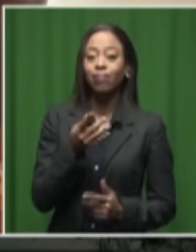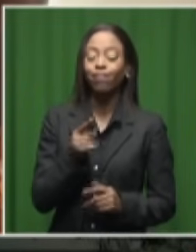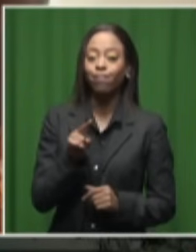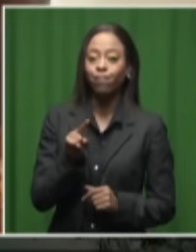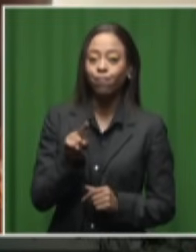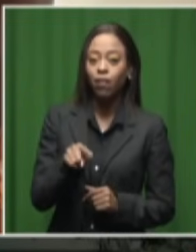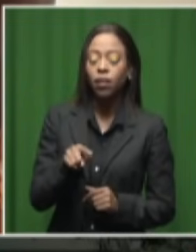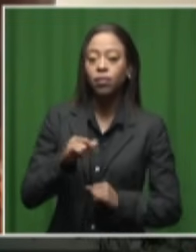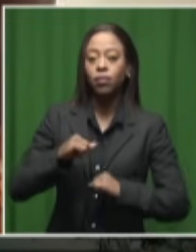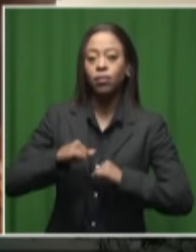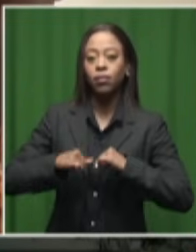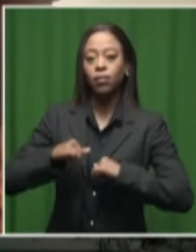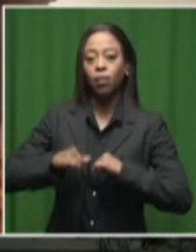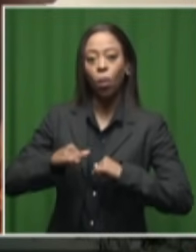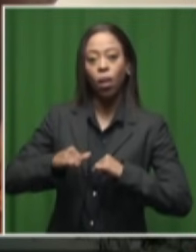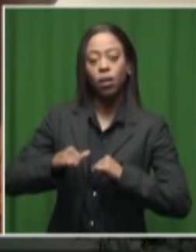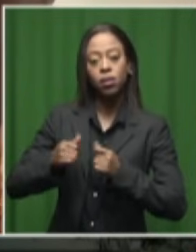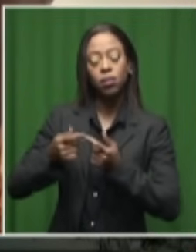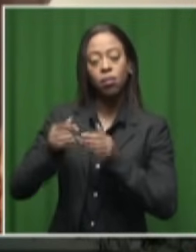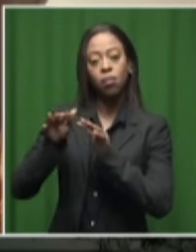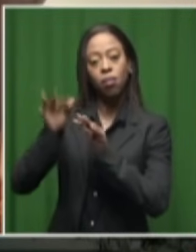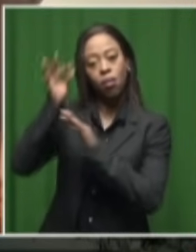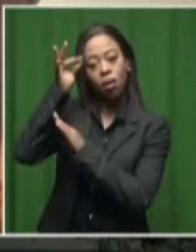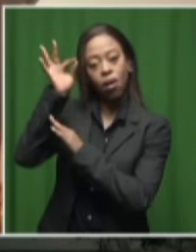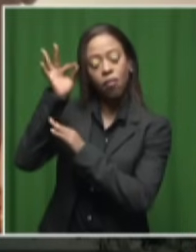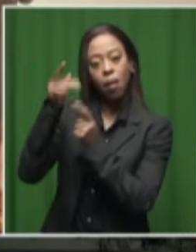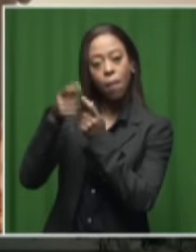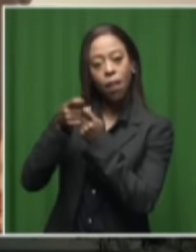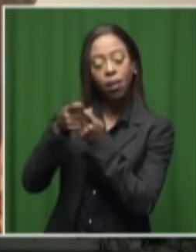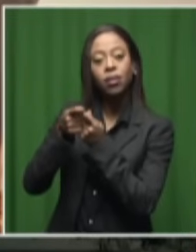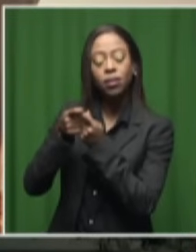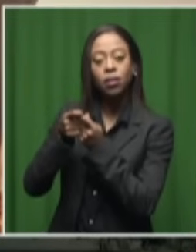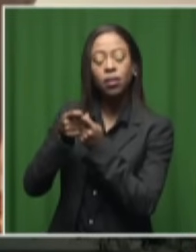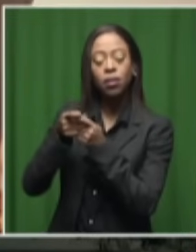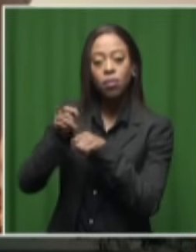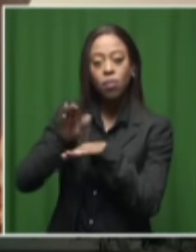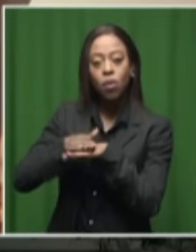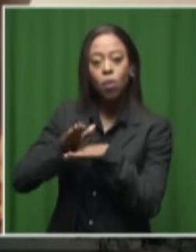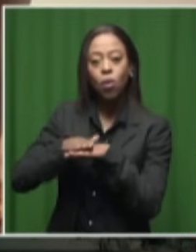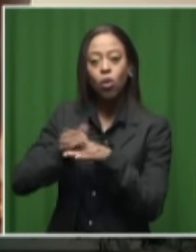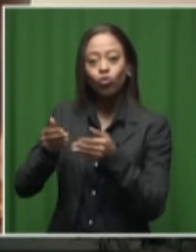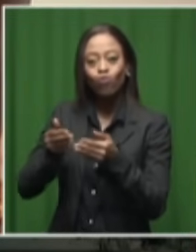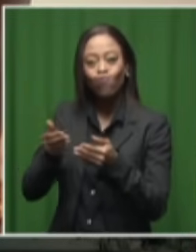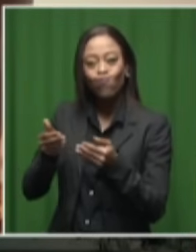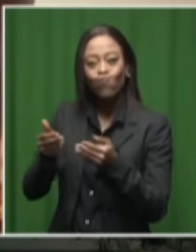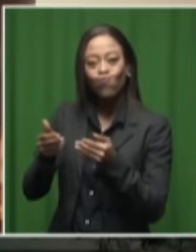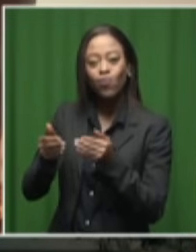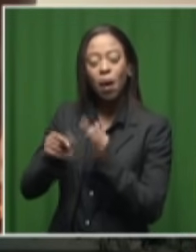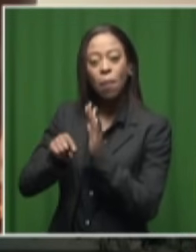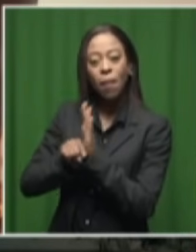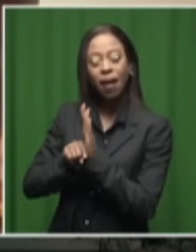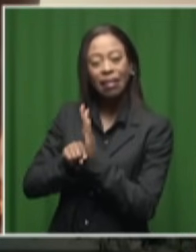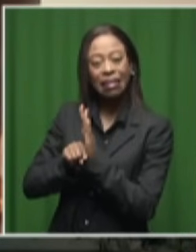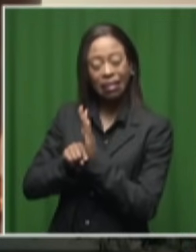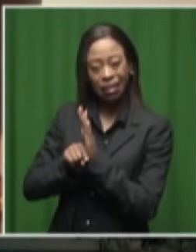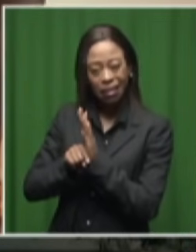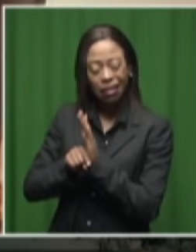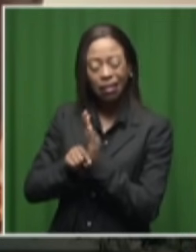stabilize public finances and to contain the widening deficit. So to that